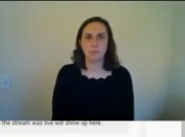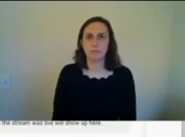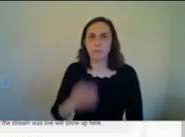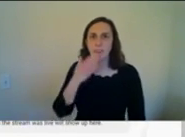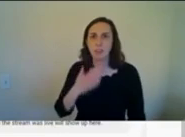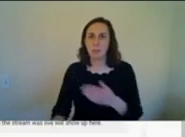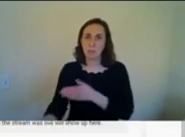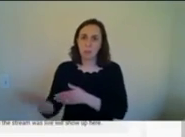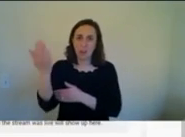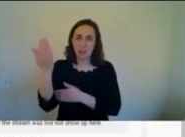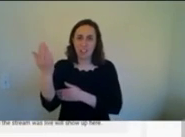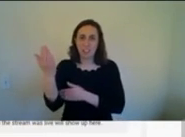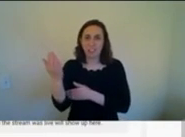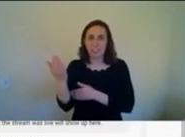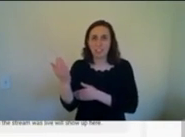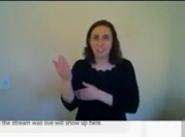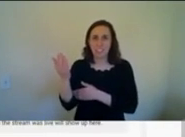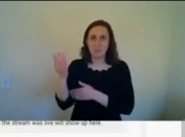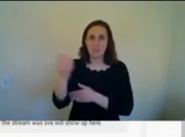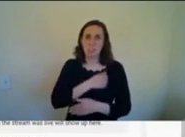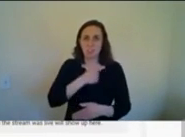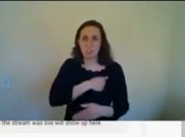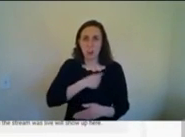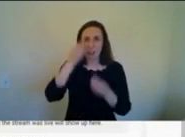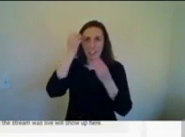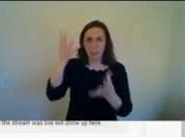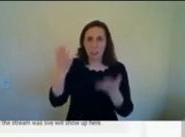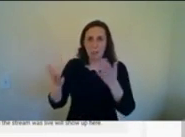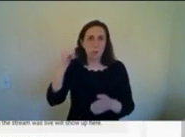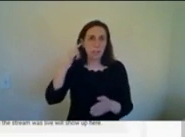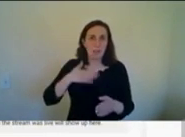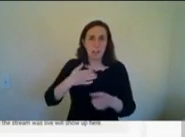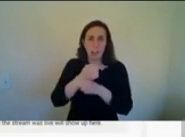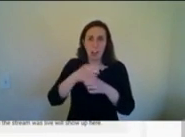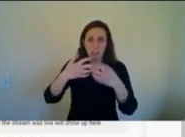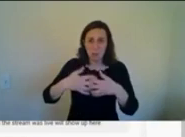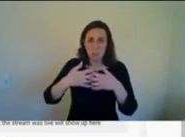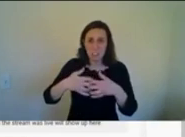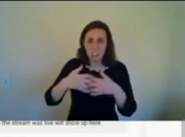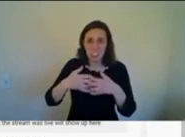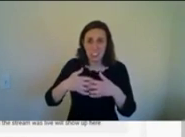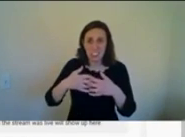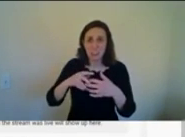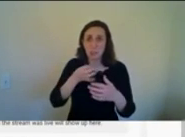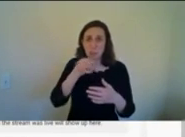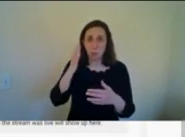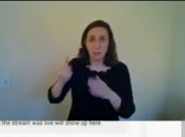Good morning, everyone. Sorry, you'll probably hear the coffee pot going off in the background here, so I'm waiting for the morning coffee.